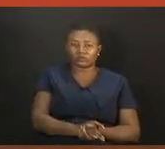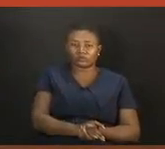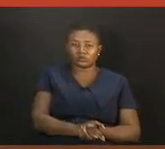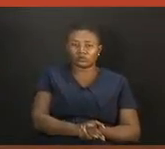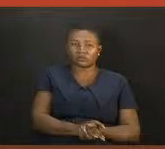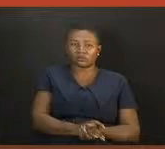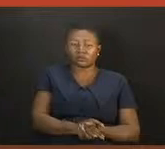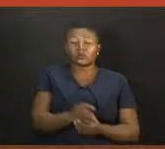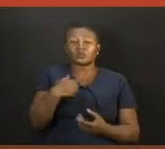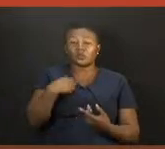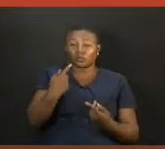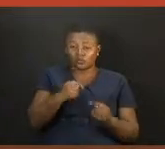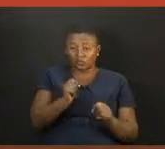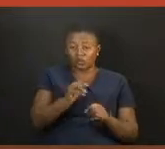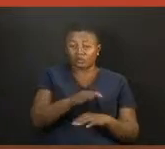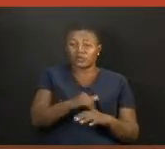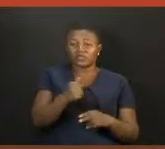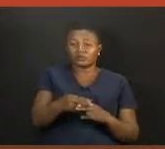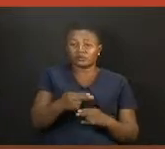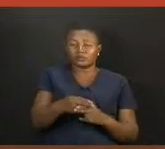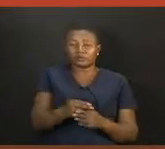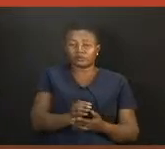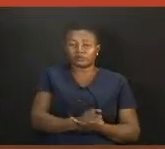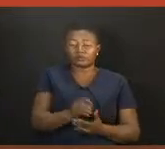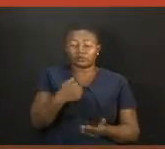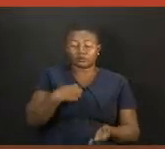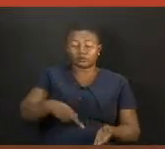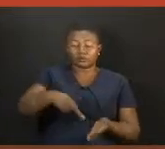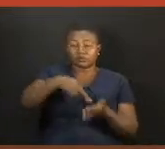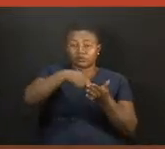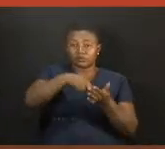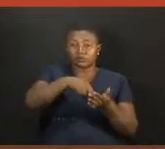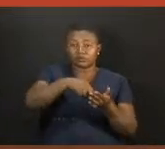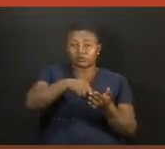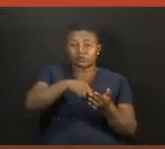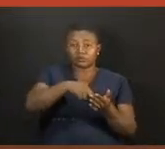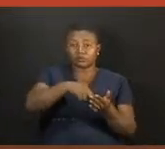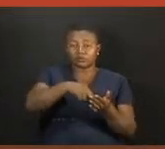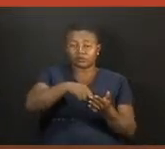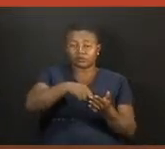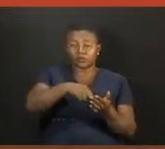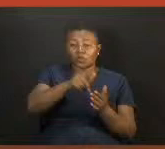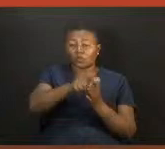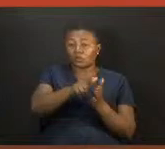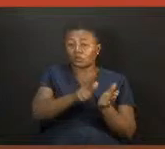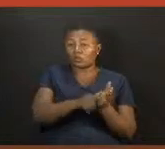Yes, I'll try. I rise on Order 88.